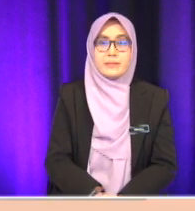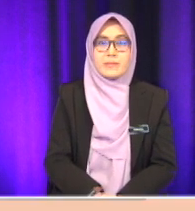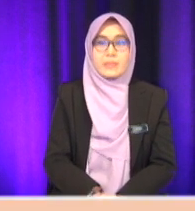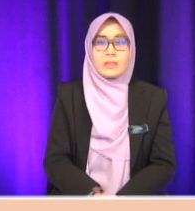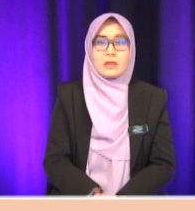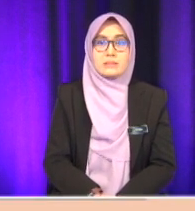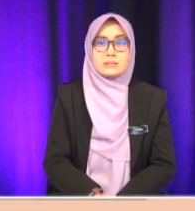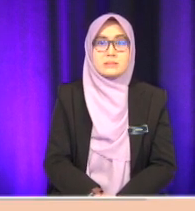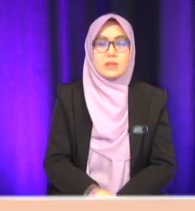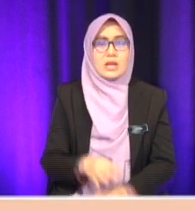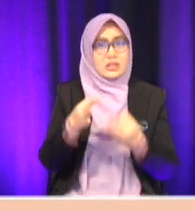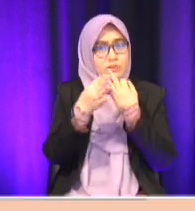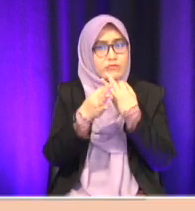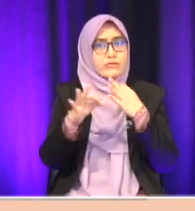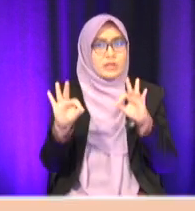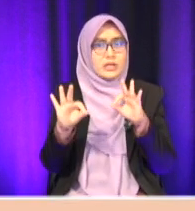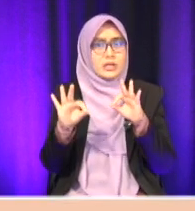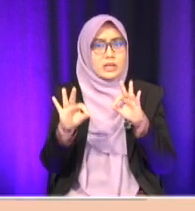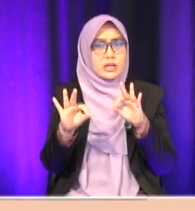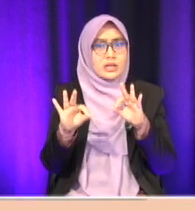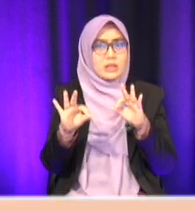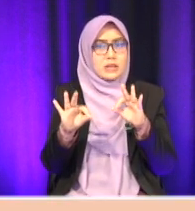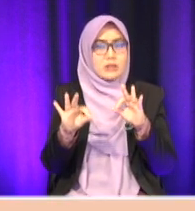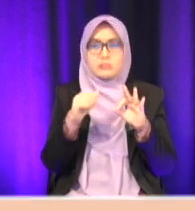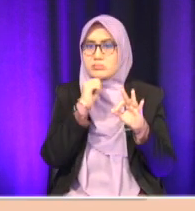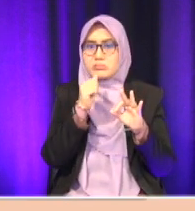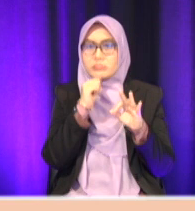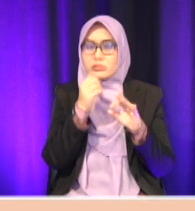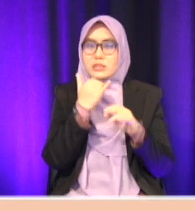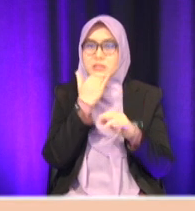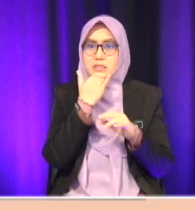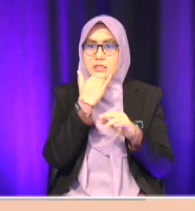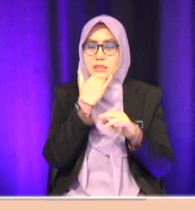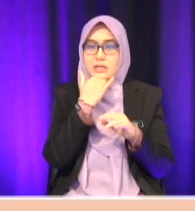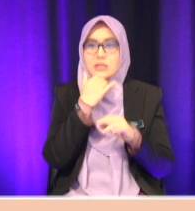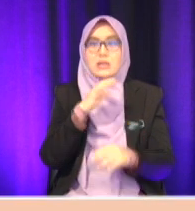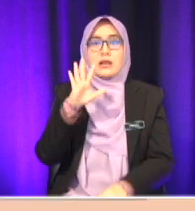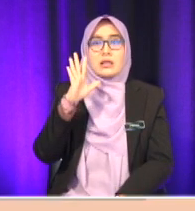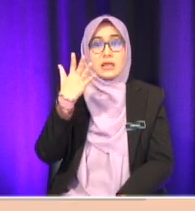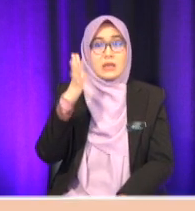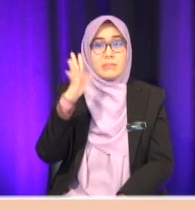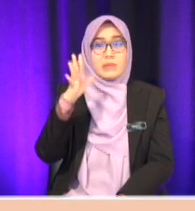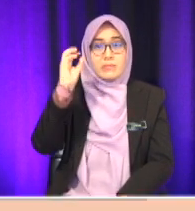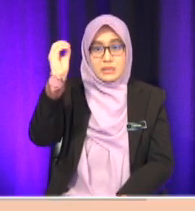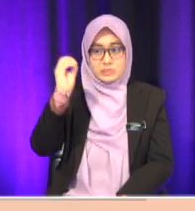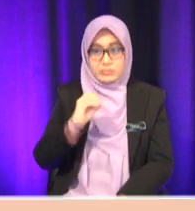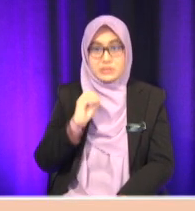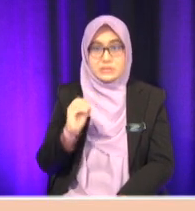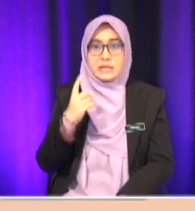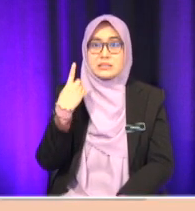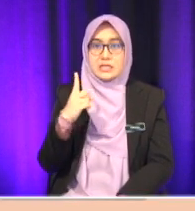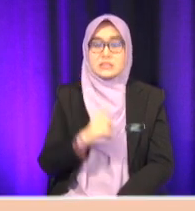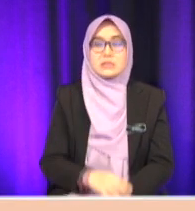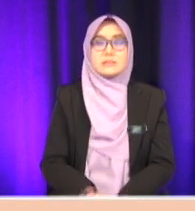it free? No, that's only a 50% Yes, discount. very good. Same discount. Okay. And the